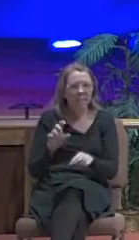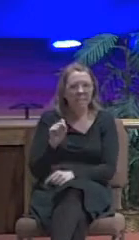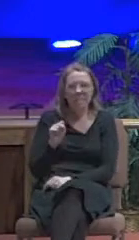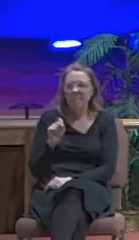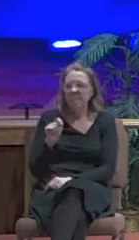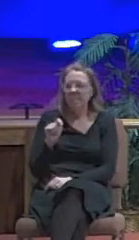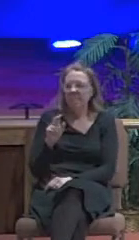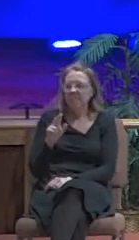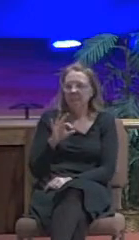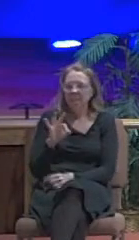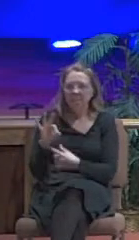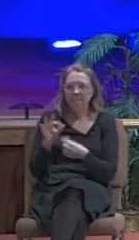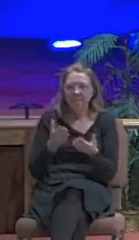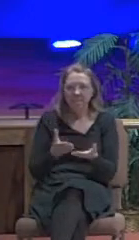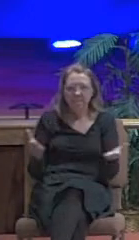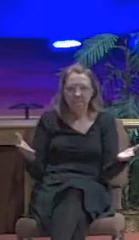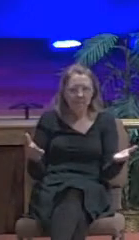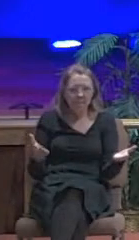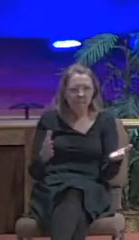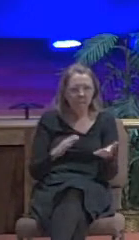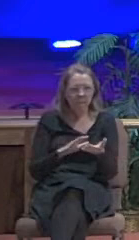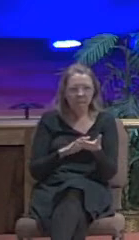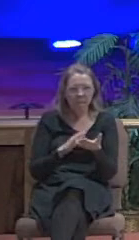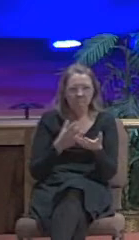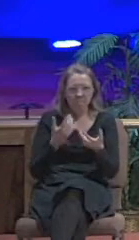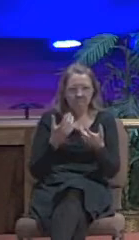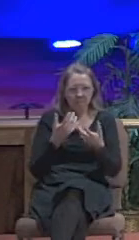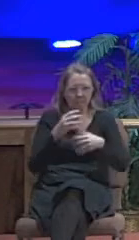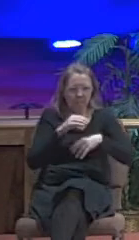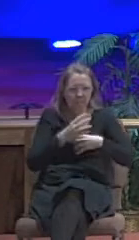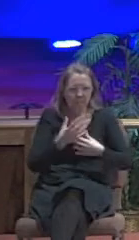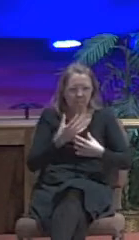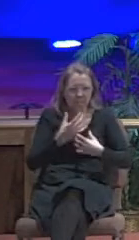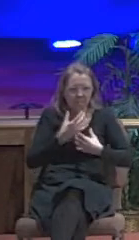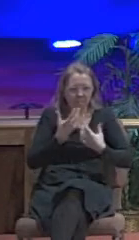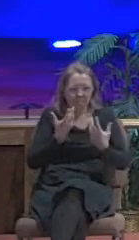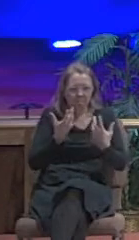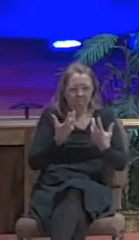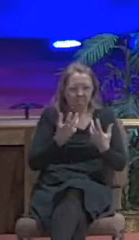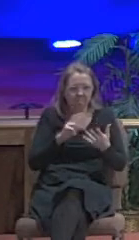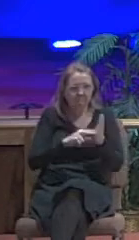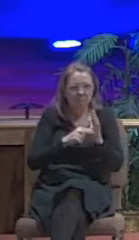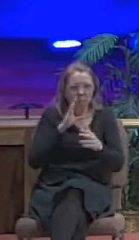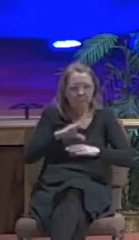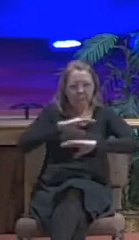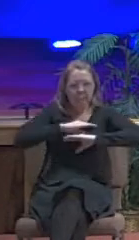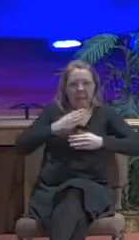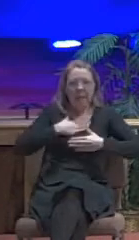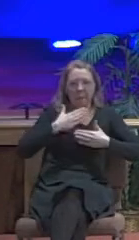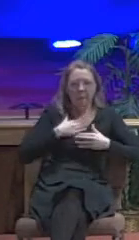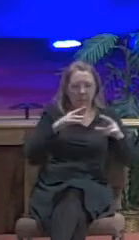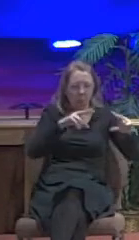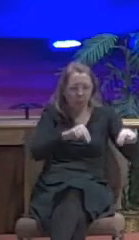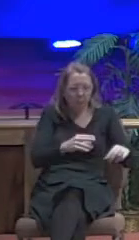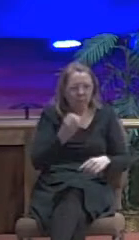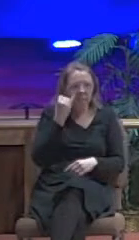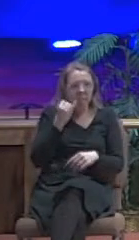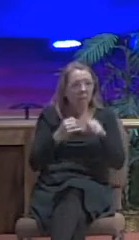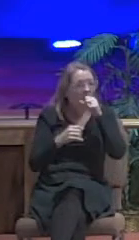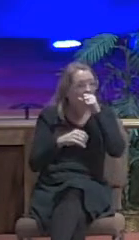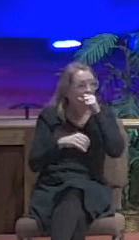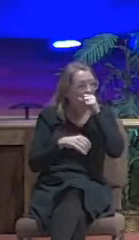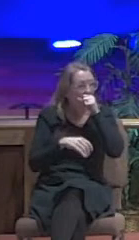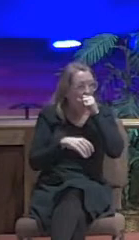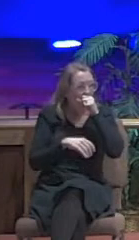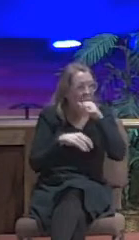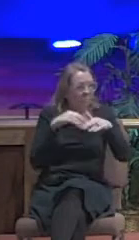Not really. Don't get me wrong, it's nice to go shopping. Send me to Home Depot or Best Buy. This boy's